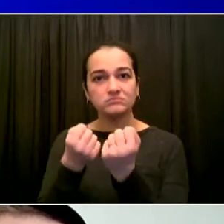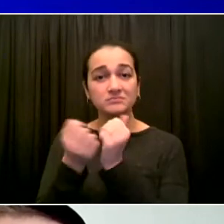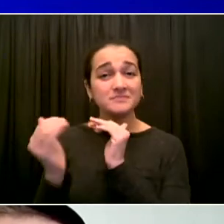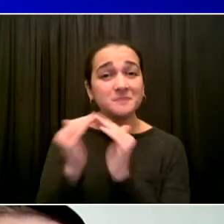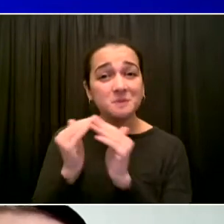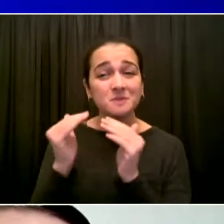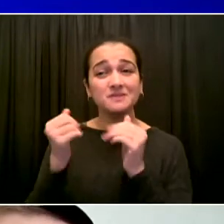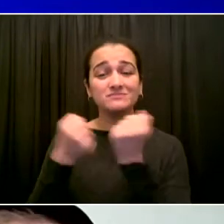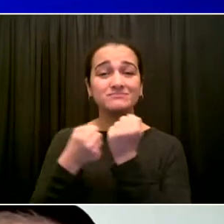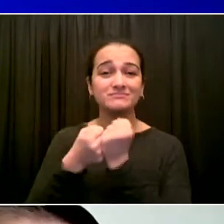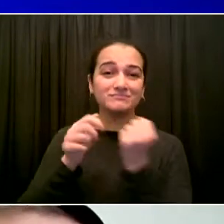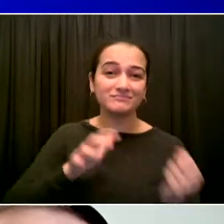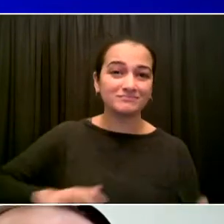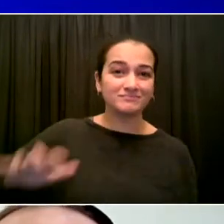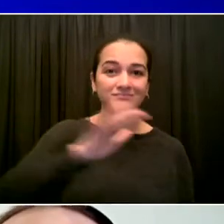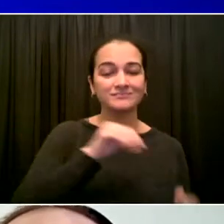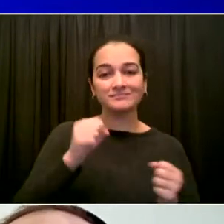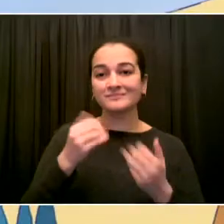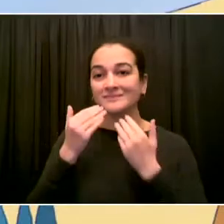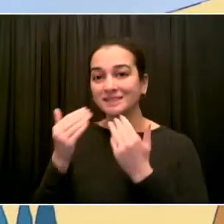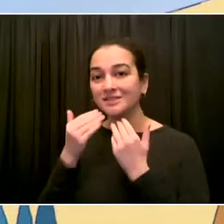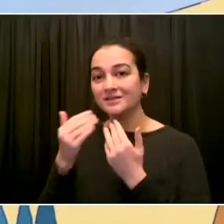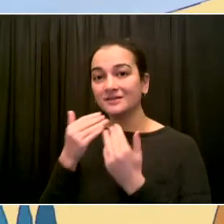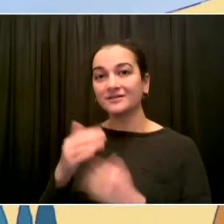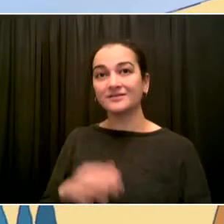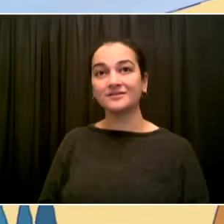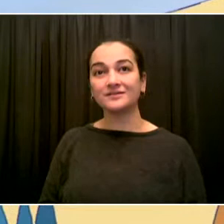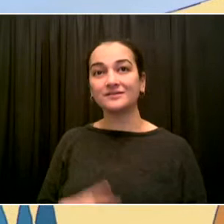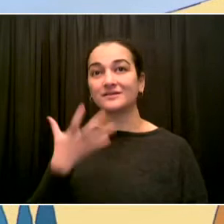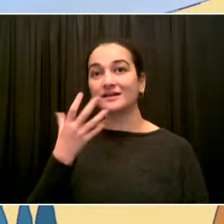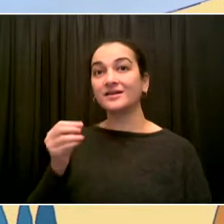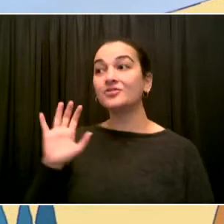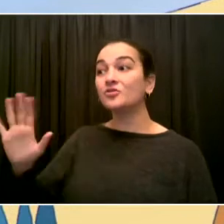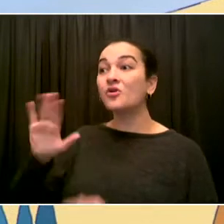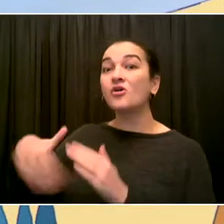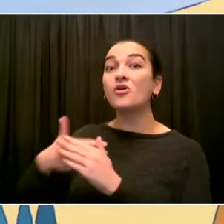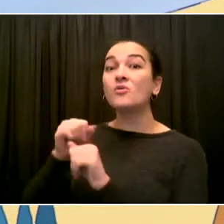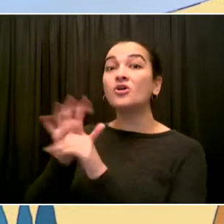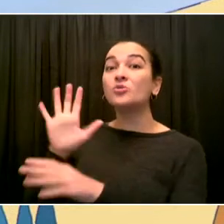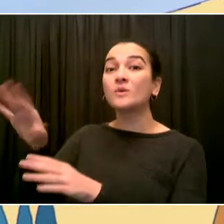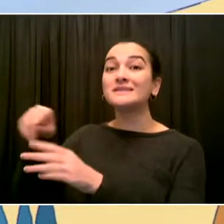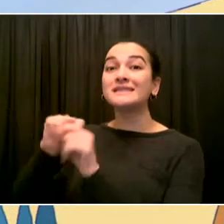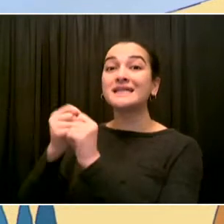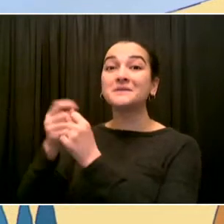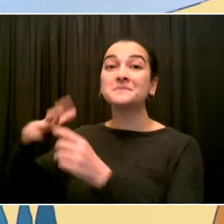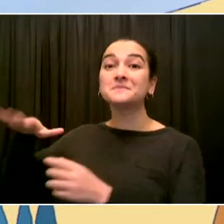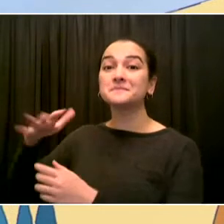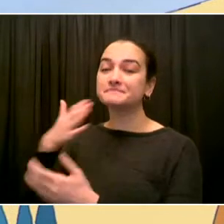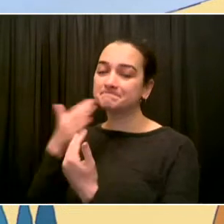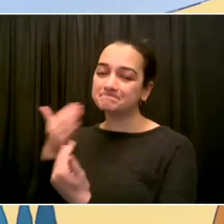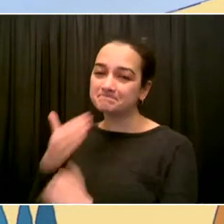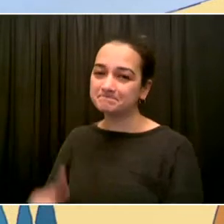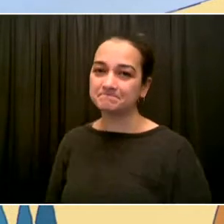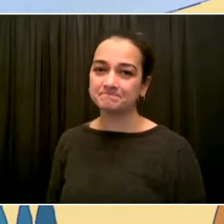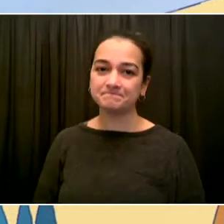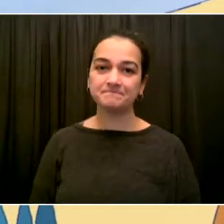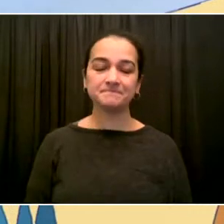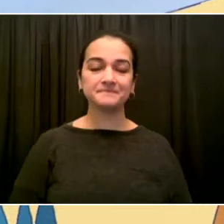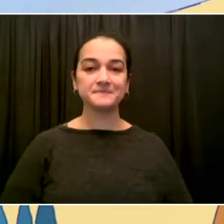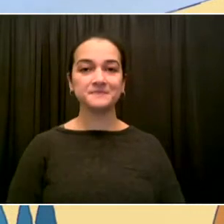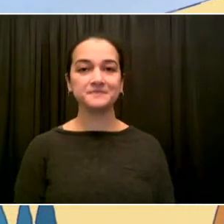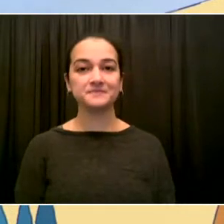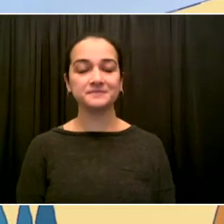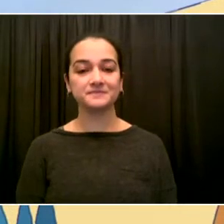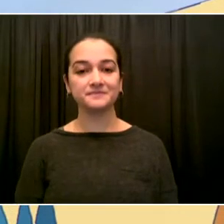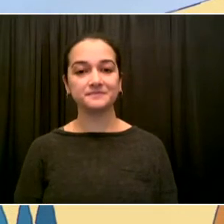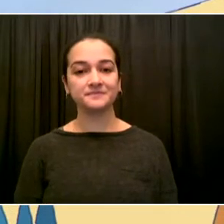Hatzolah. Thank you, sir. Now, everyone, as we fight our way through, and I'm